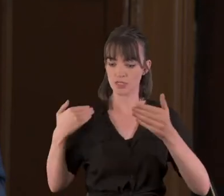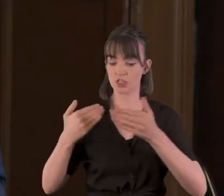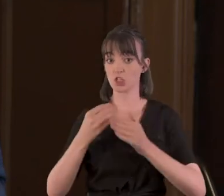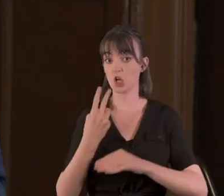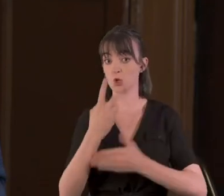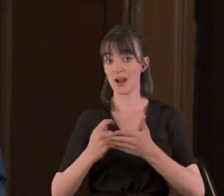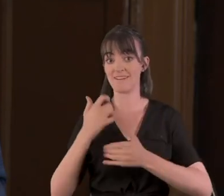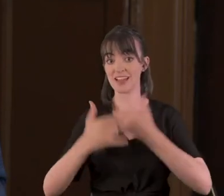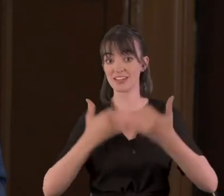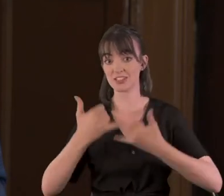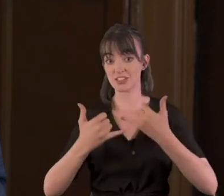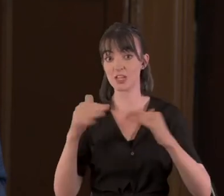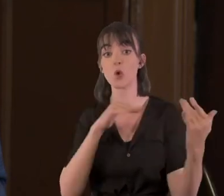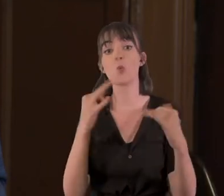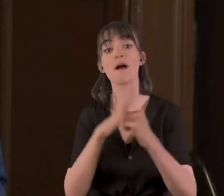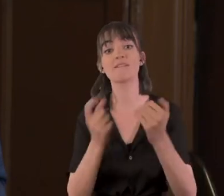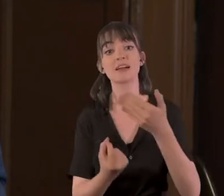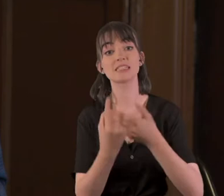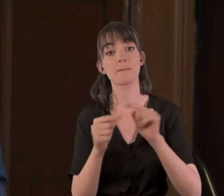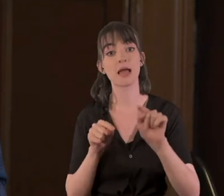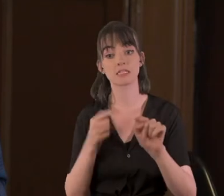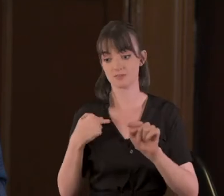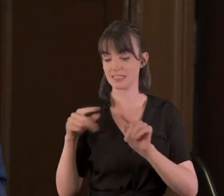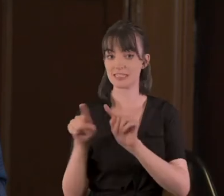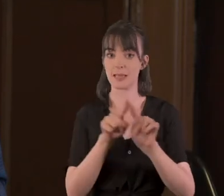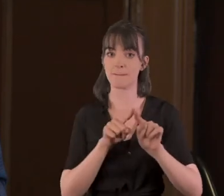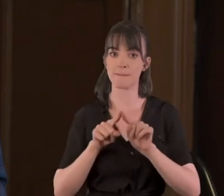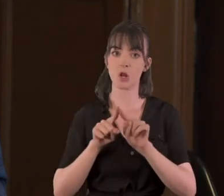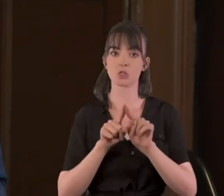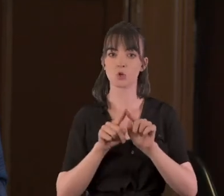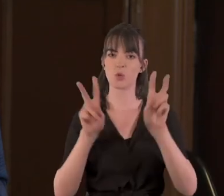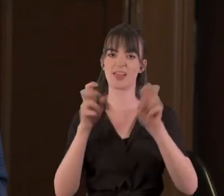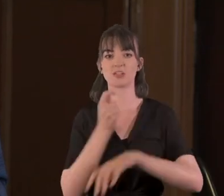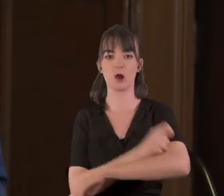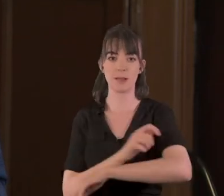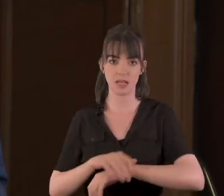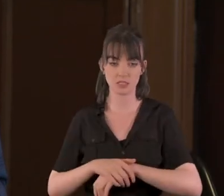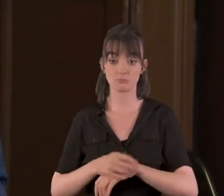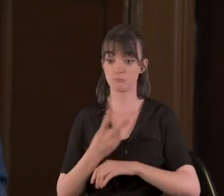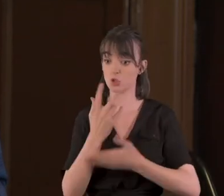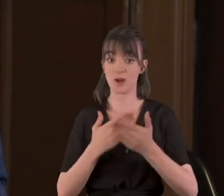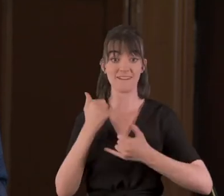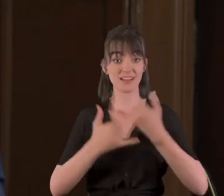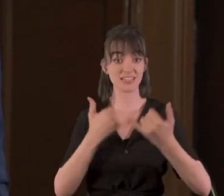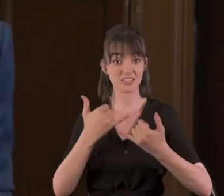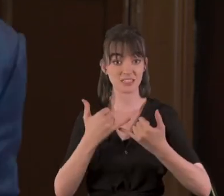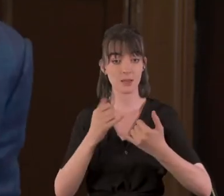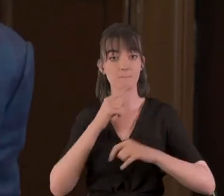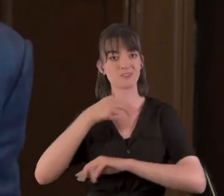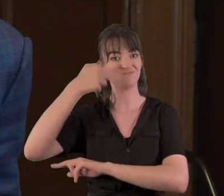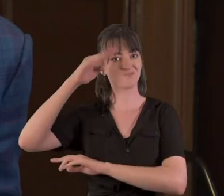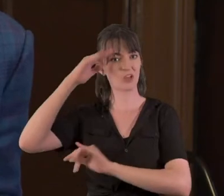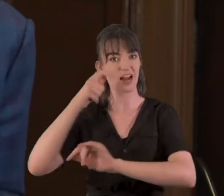Independence, which is in some ways quite similar to the Troubles, lasts 2.5 years. The Troubles, with which I was